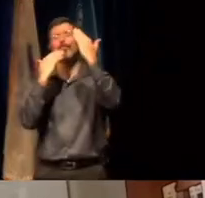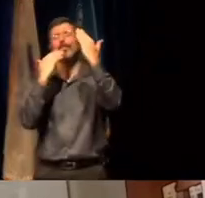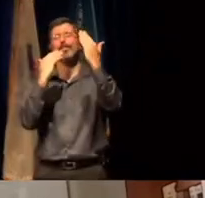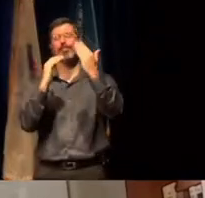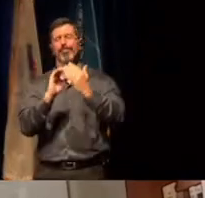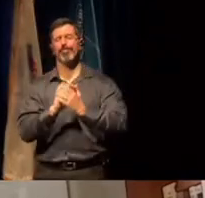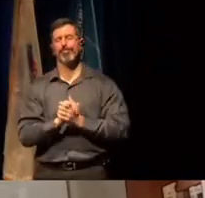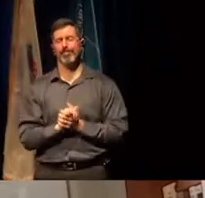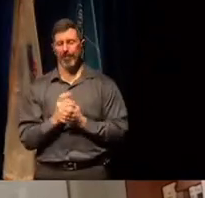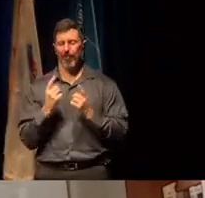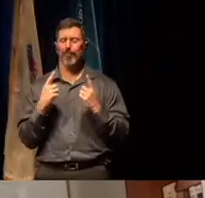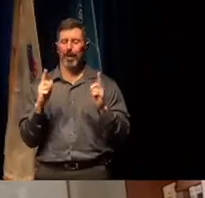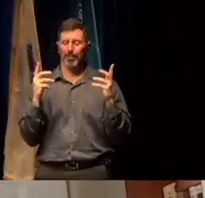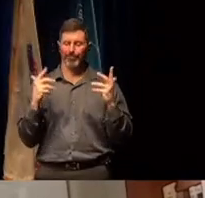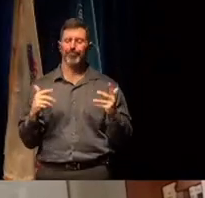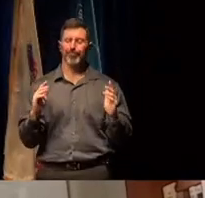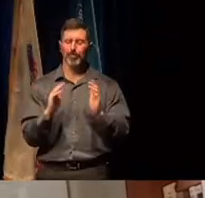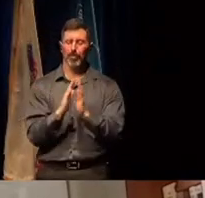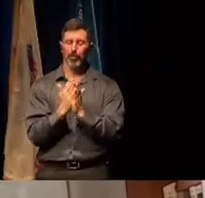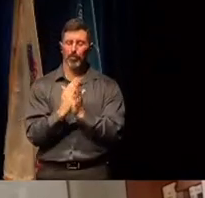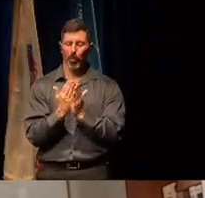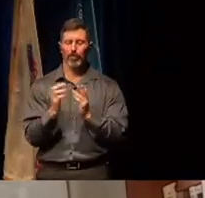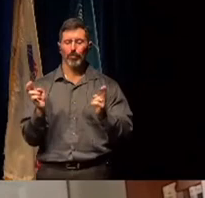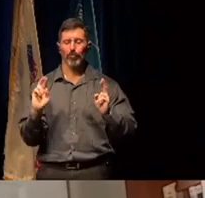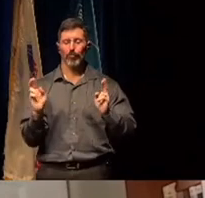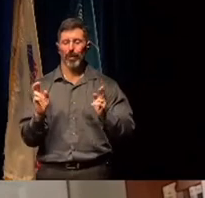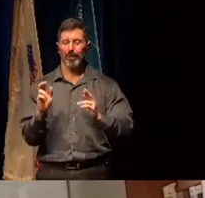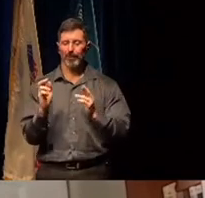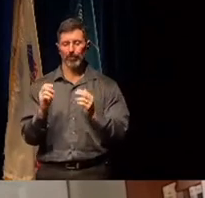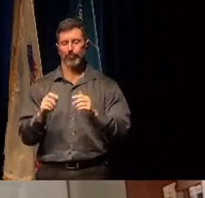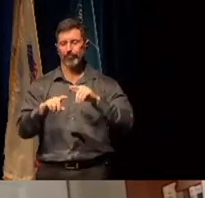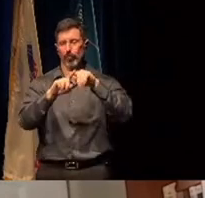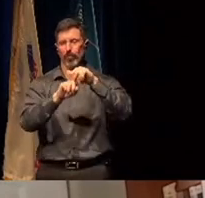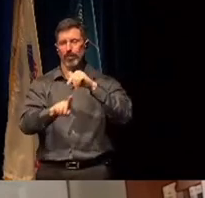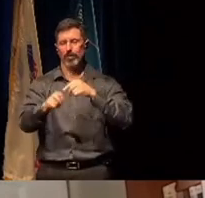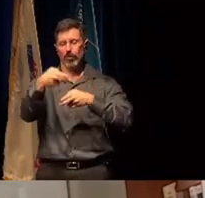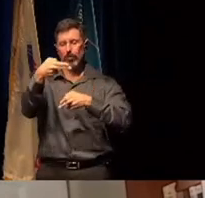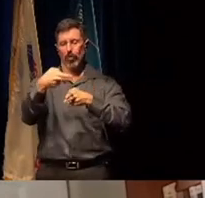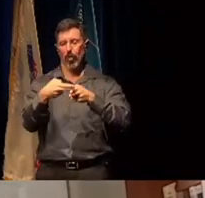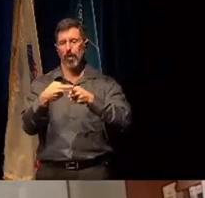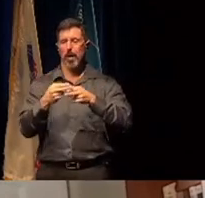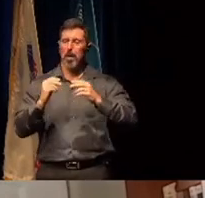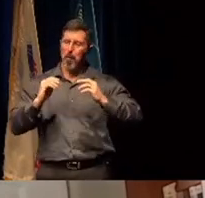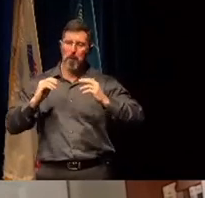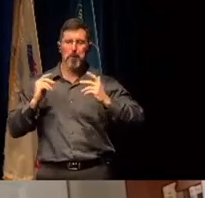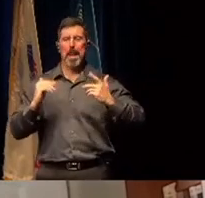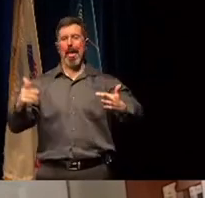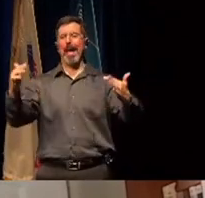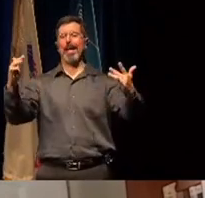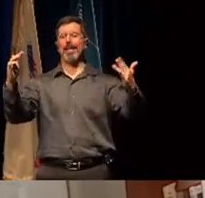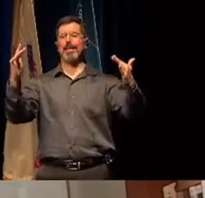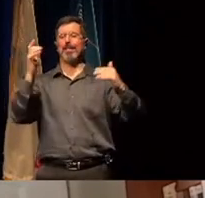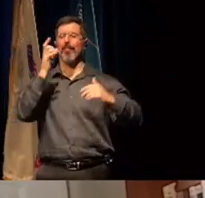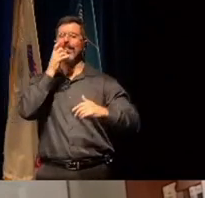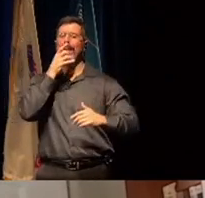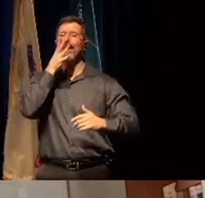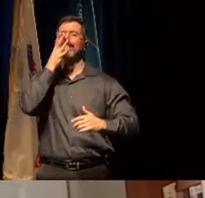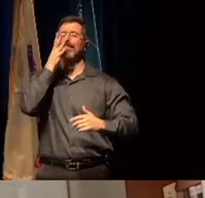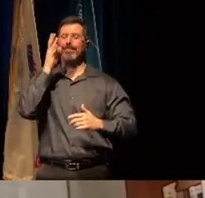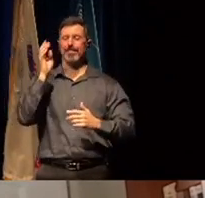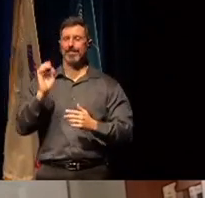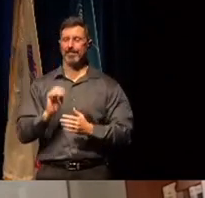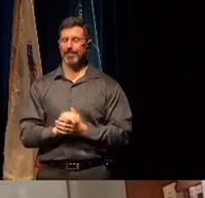Well, finally, our book was completed and scheduled for release. It's titled Blaze of Light, and one of the keys to a successful book launch is to